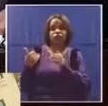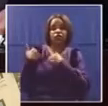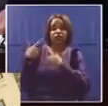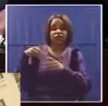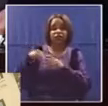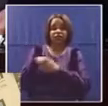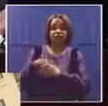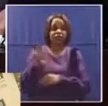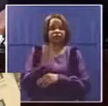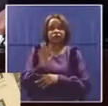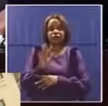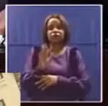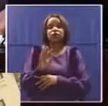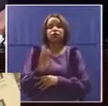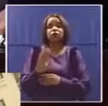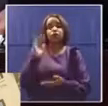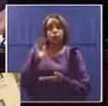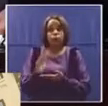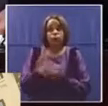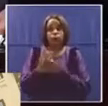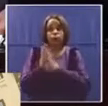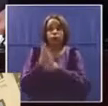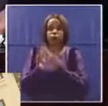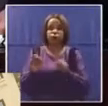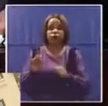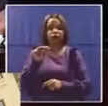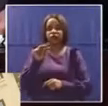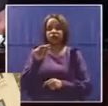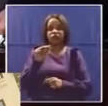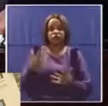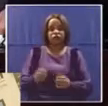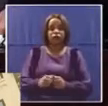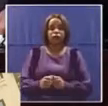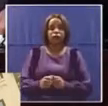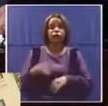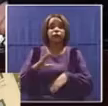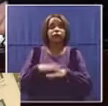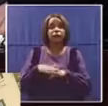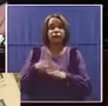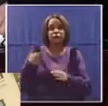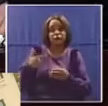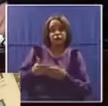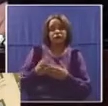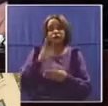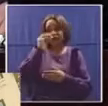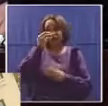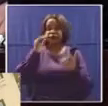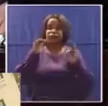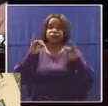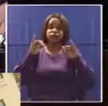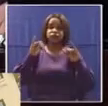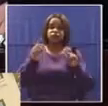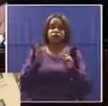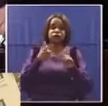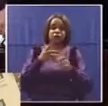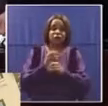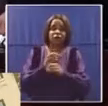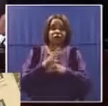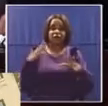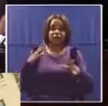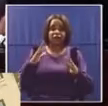reduction. Now, the department, or more particularly G4S, was in the news for all the wrong reasons following the brazen escape of